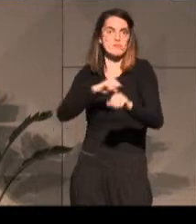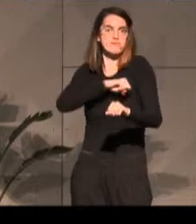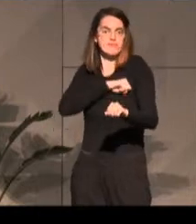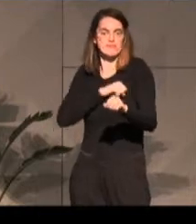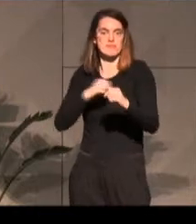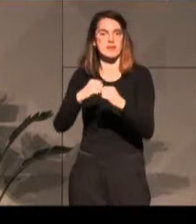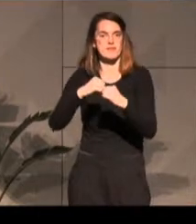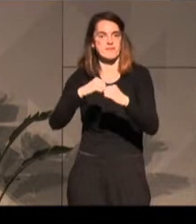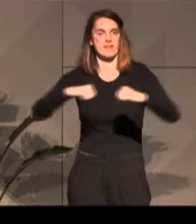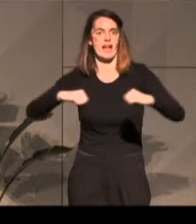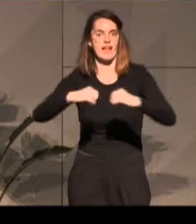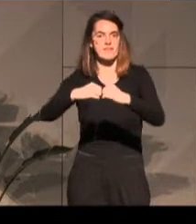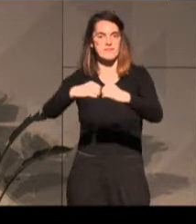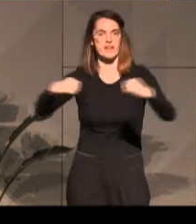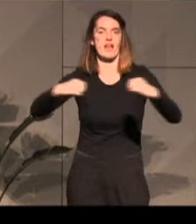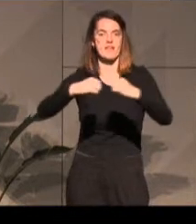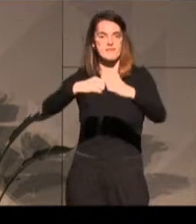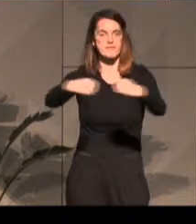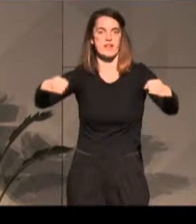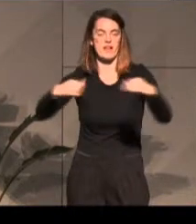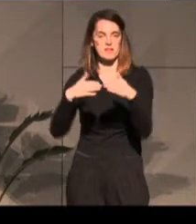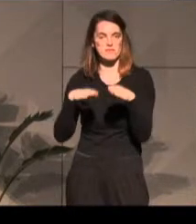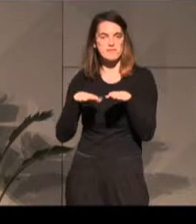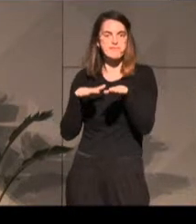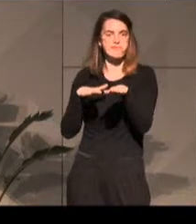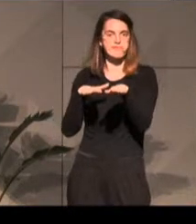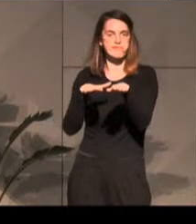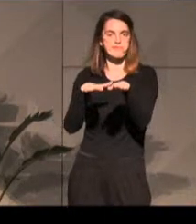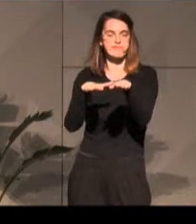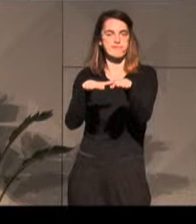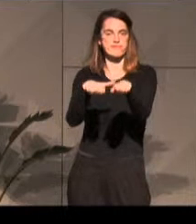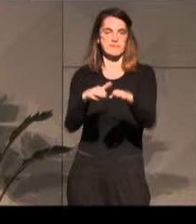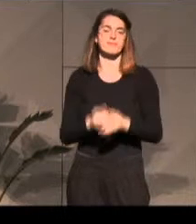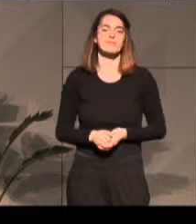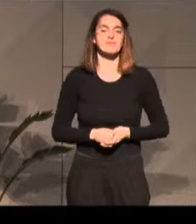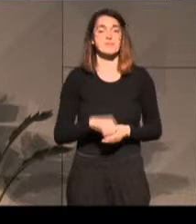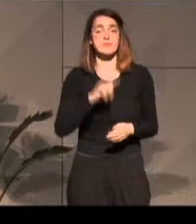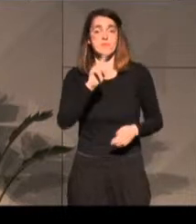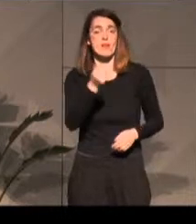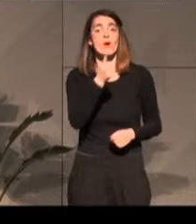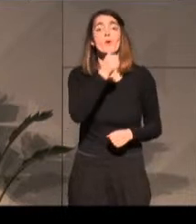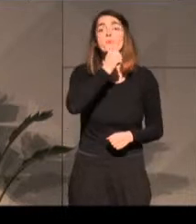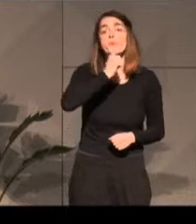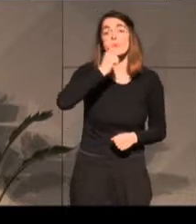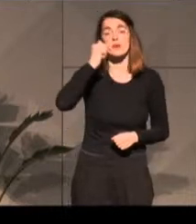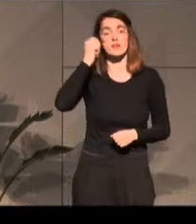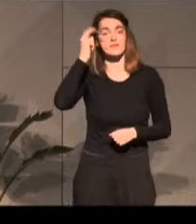2 vessels next to each other. And we used this opportunity to